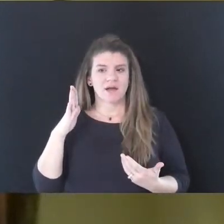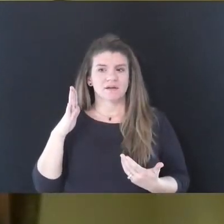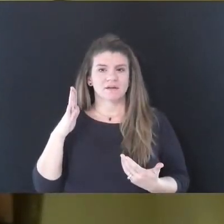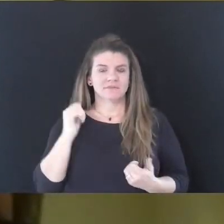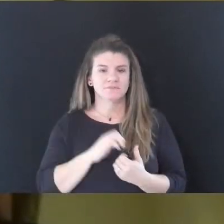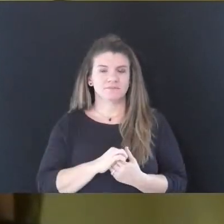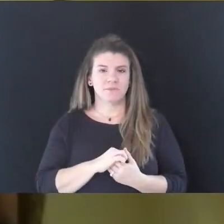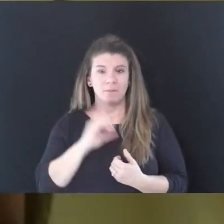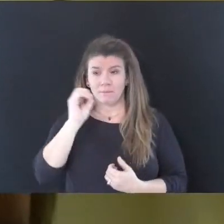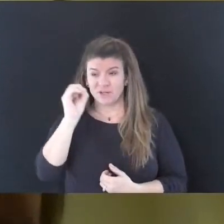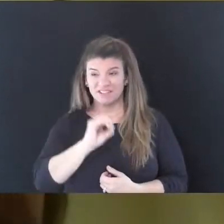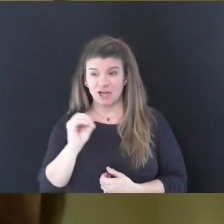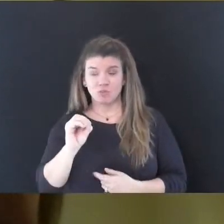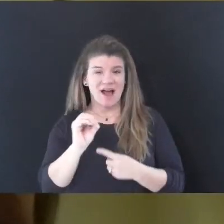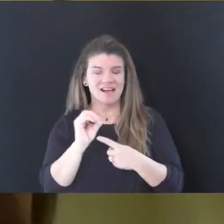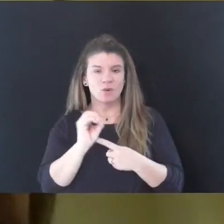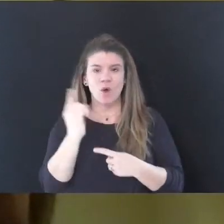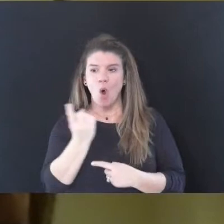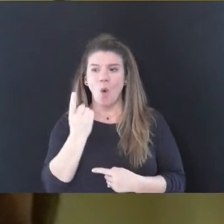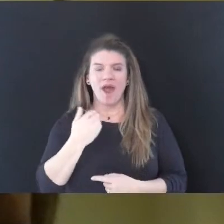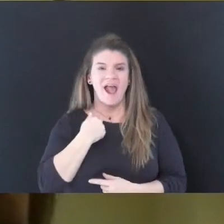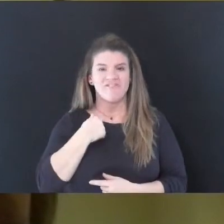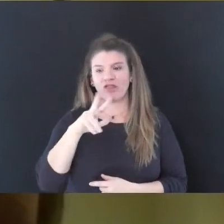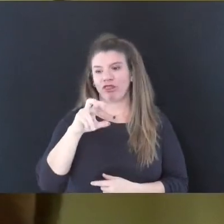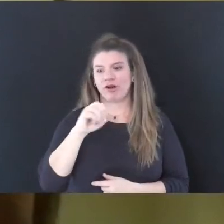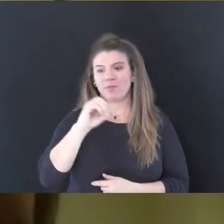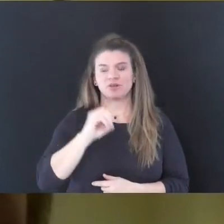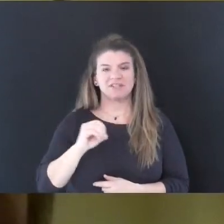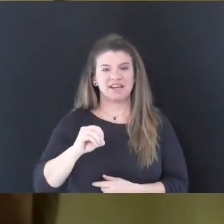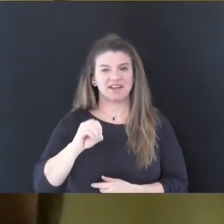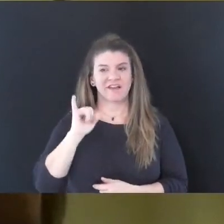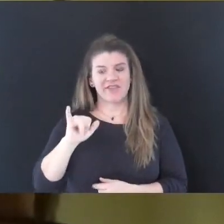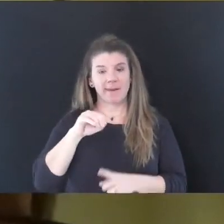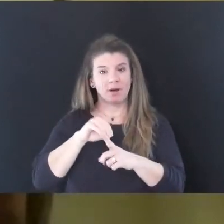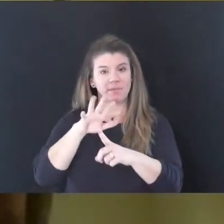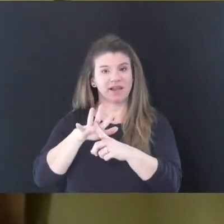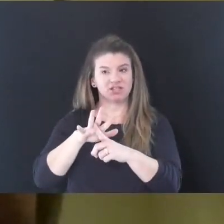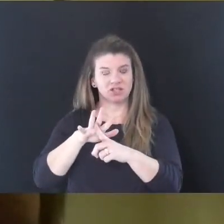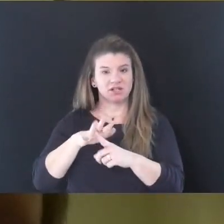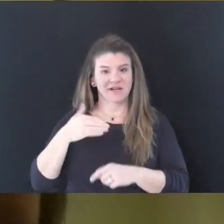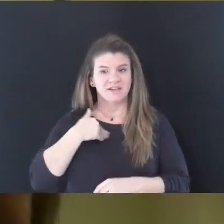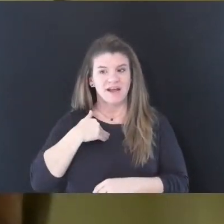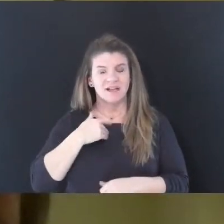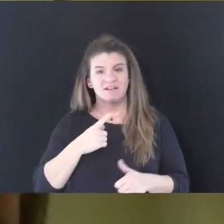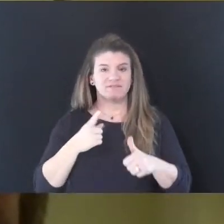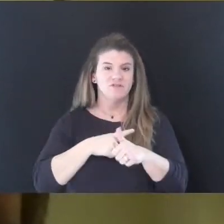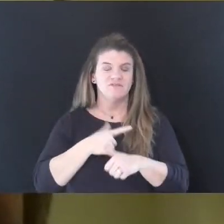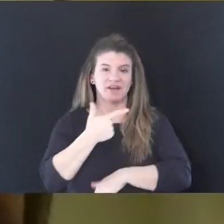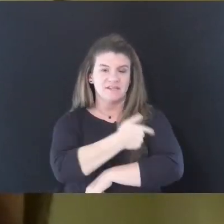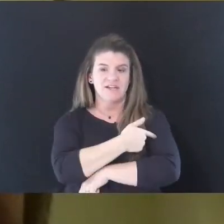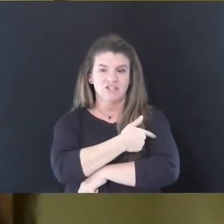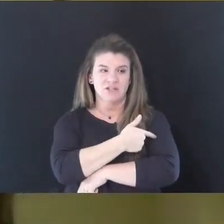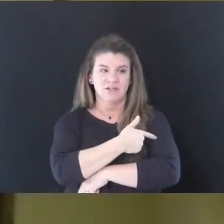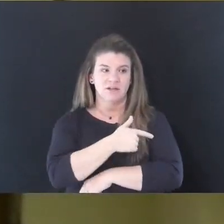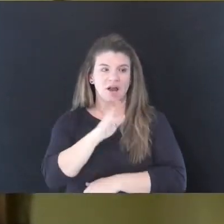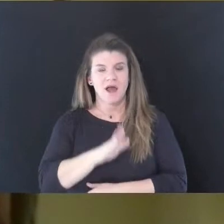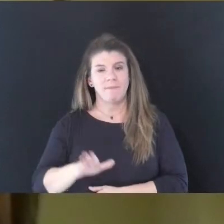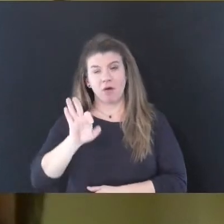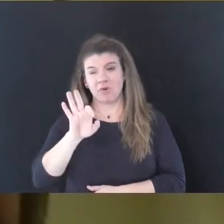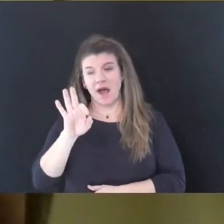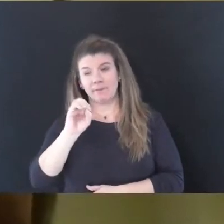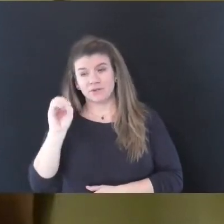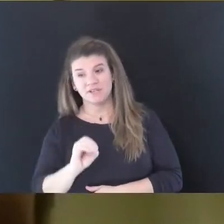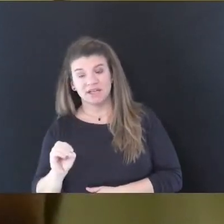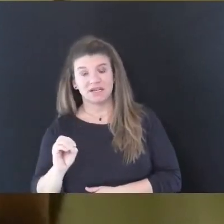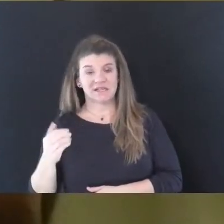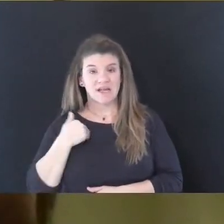percentage-wise, we're still only about 30% of that population that's had a first vaccination, and about 9% that's had